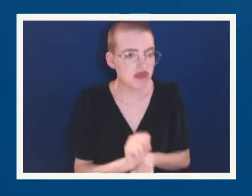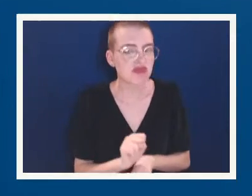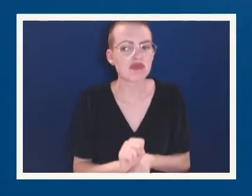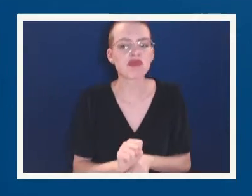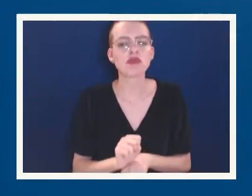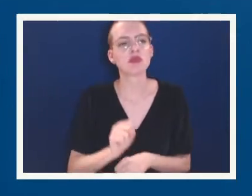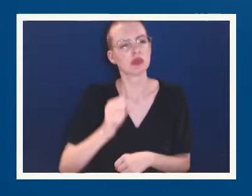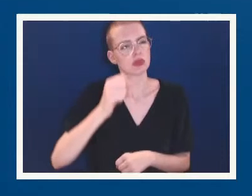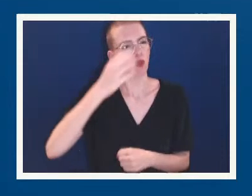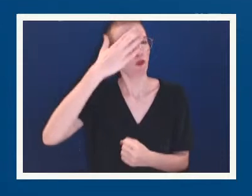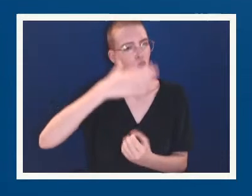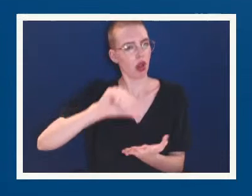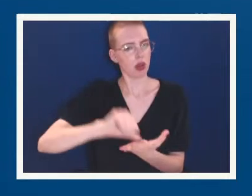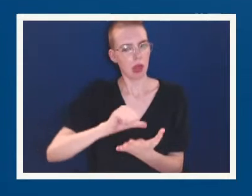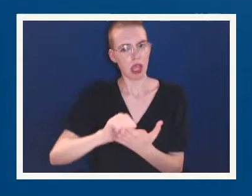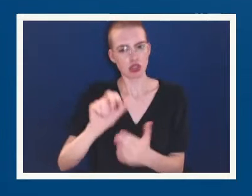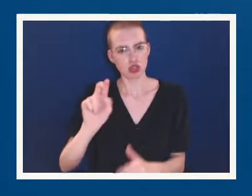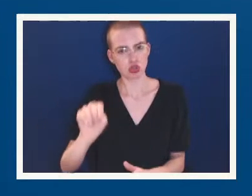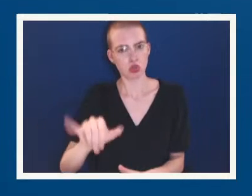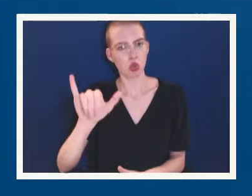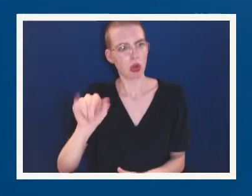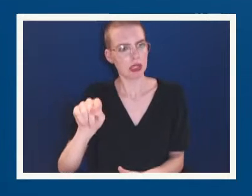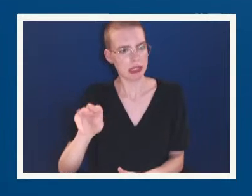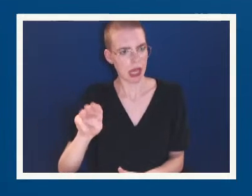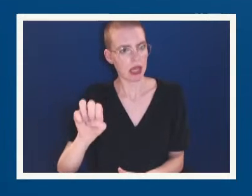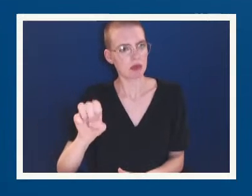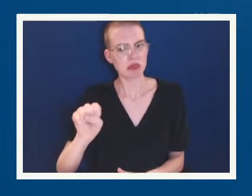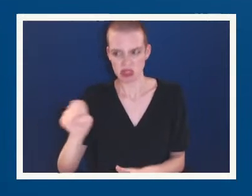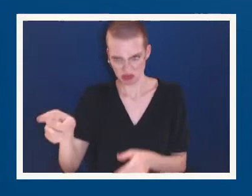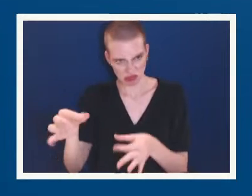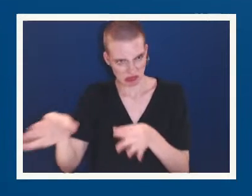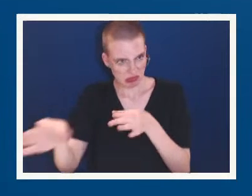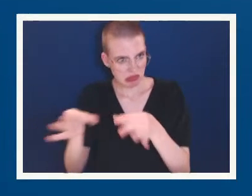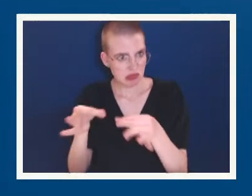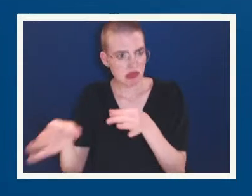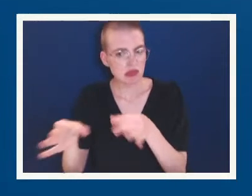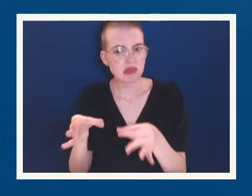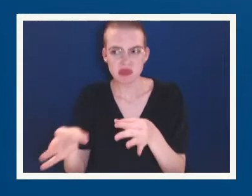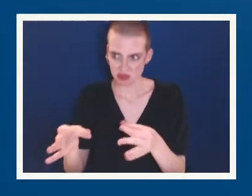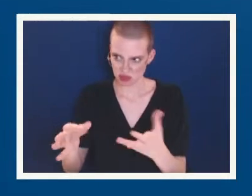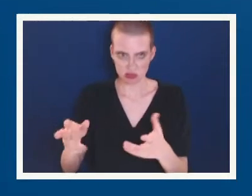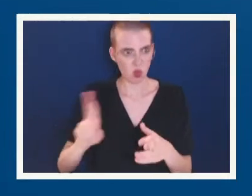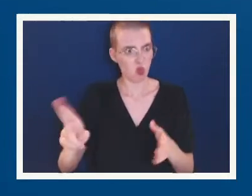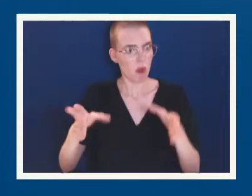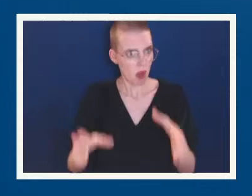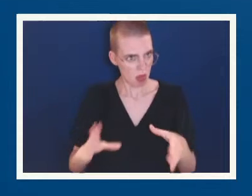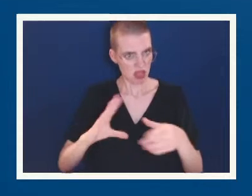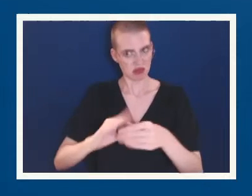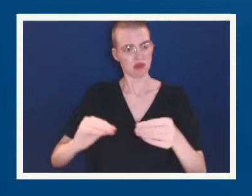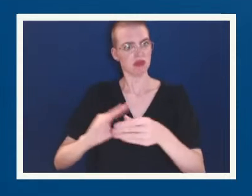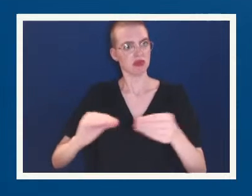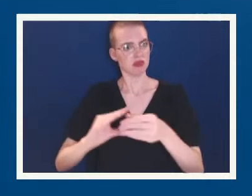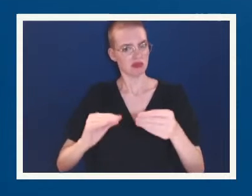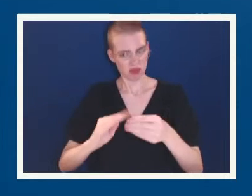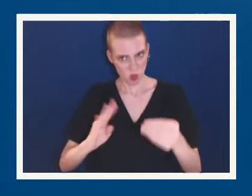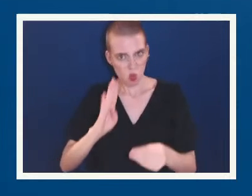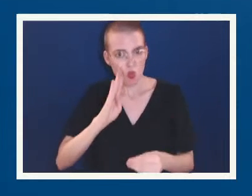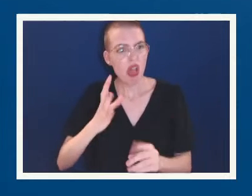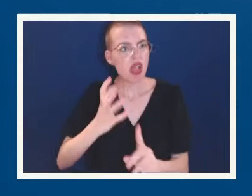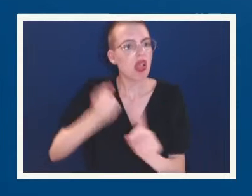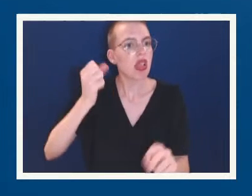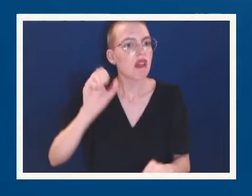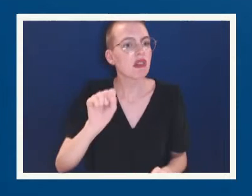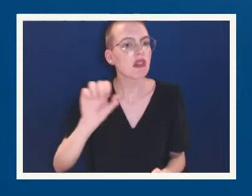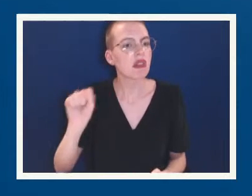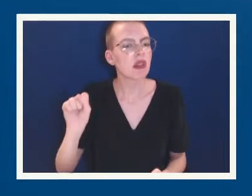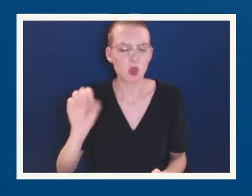there, they're telling us what they're going to do. They're saying it straight out loud. At least I give them credit for that. And look, here's what they're going to do. They want